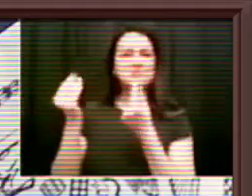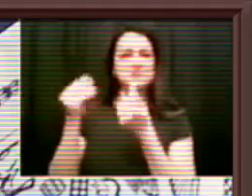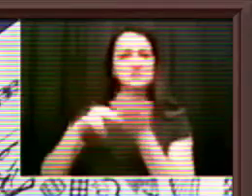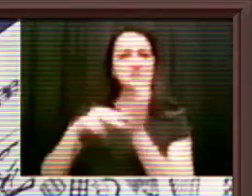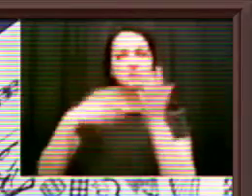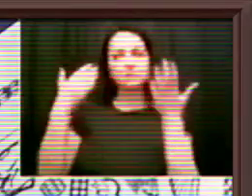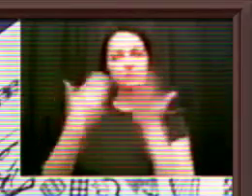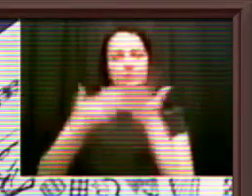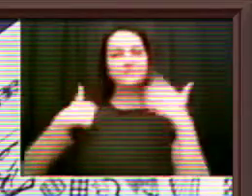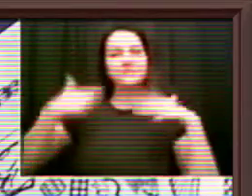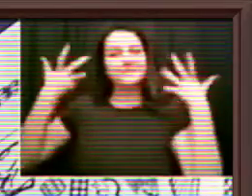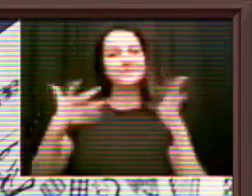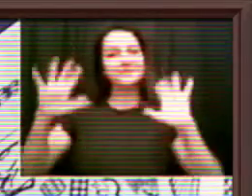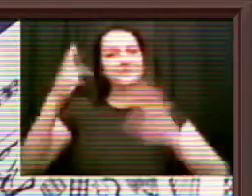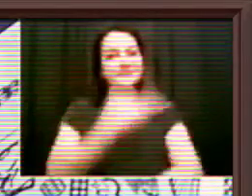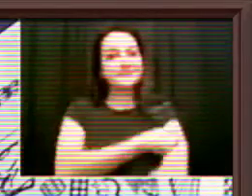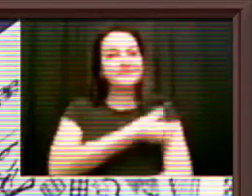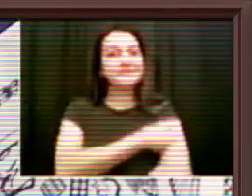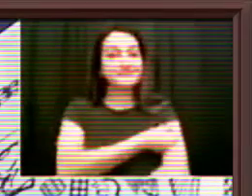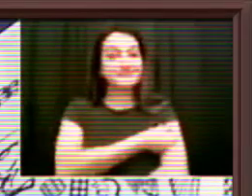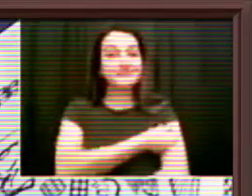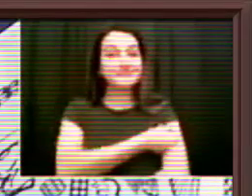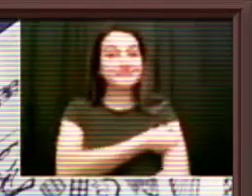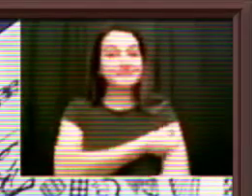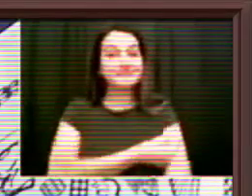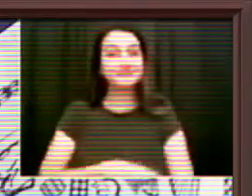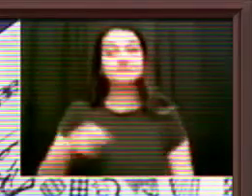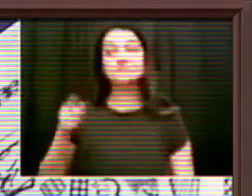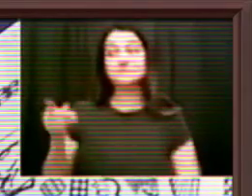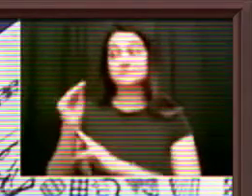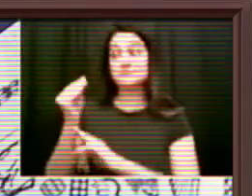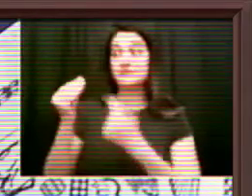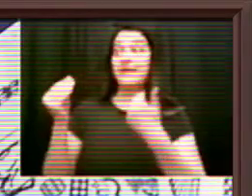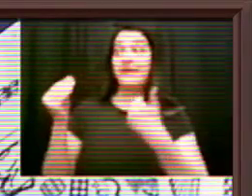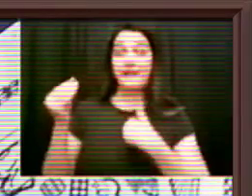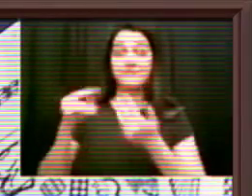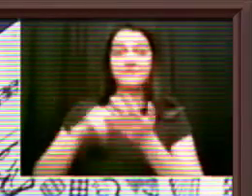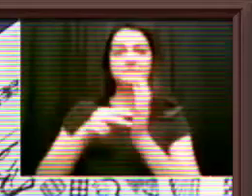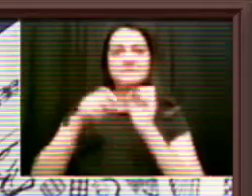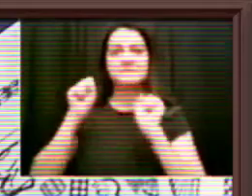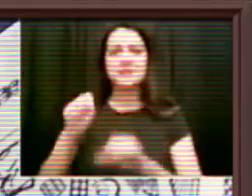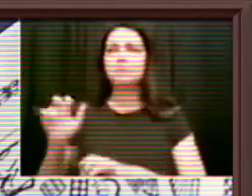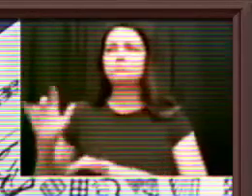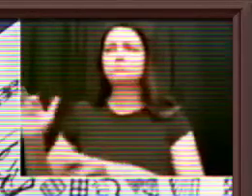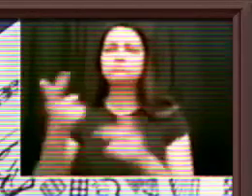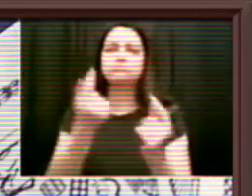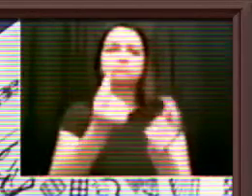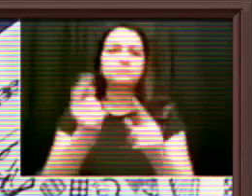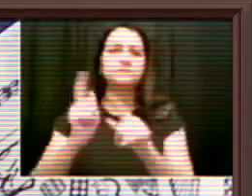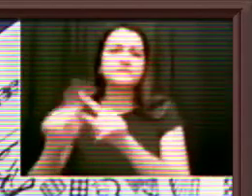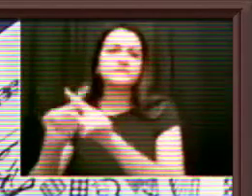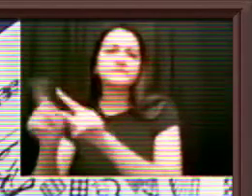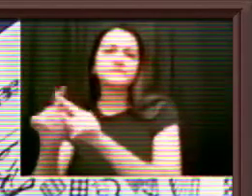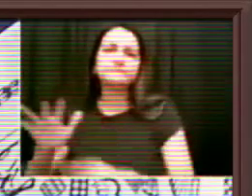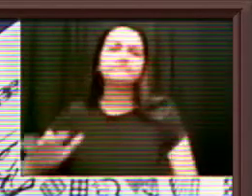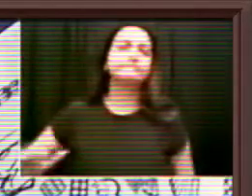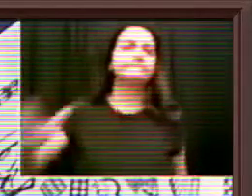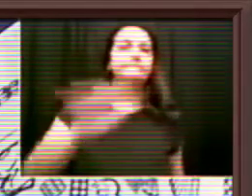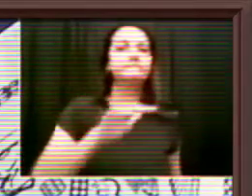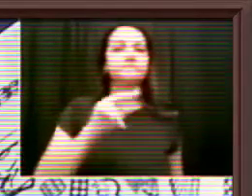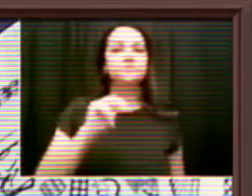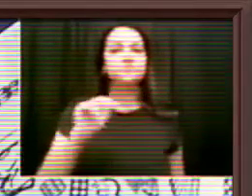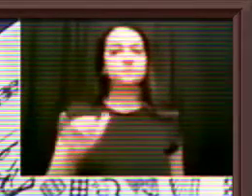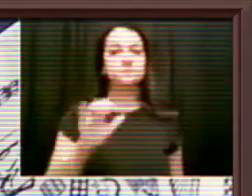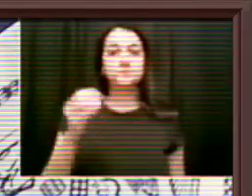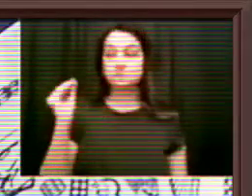they'll basically be conducting inspections. That's illegal. It's illegal. It's a crime.